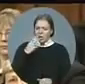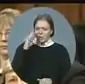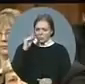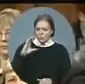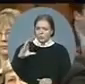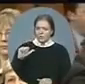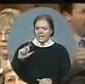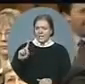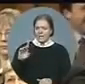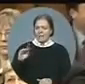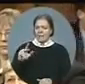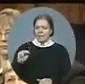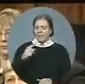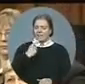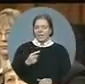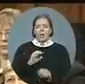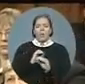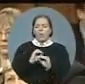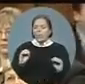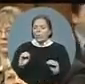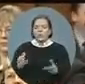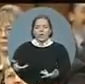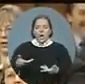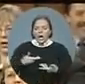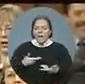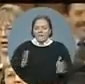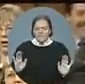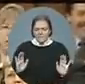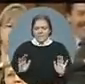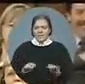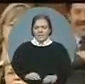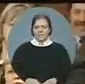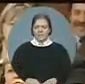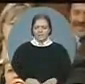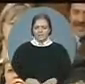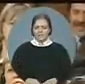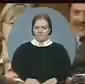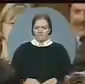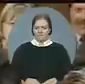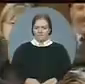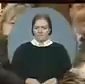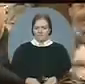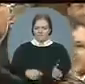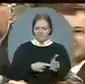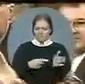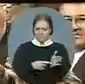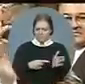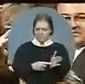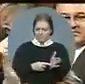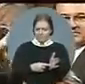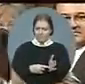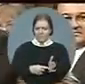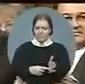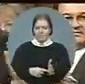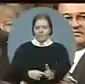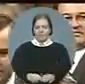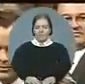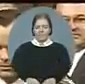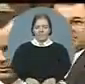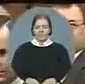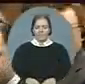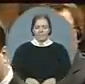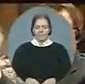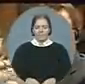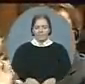It didn't happen. Have you no shame, Ralph? Have you no shame that Chuck Kahneman said no offer was made? Thank